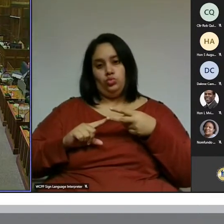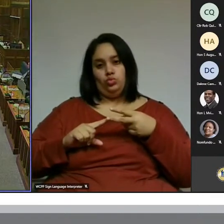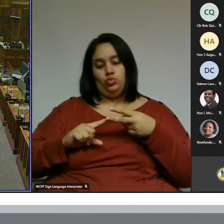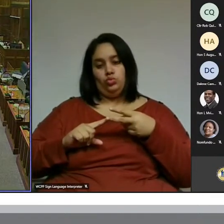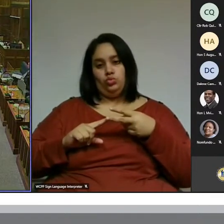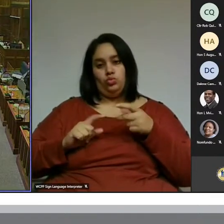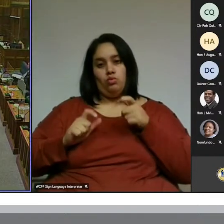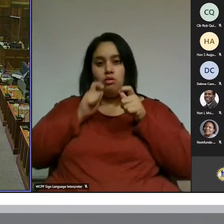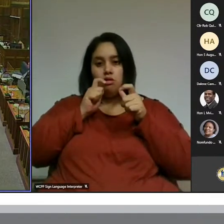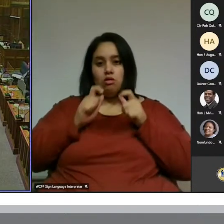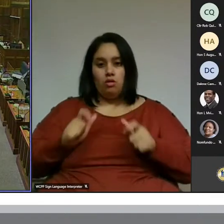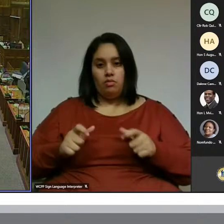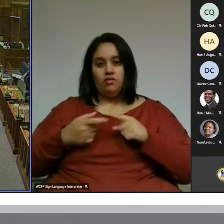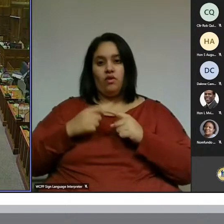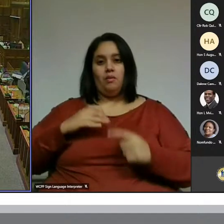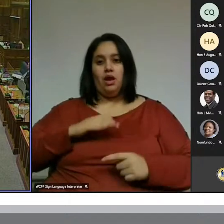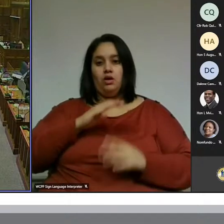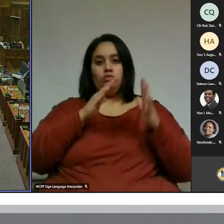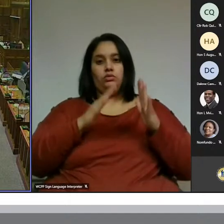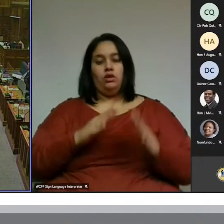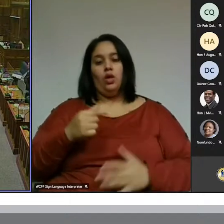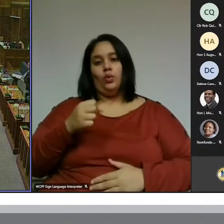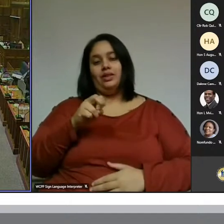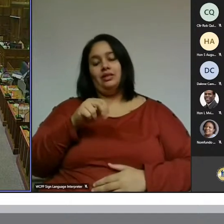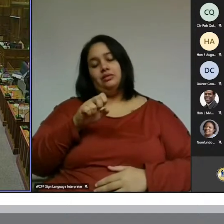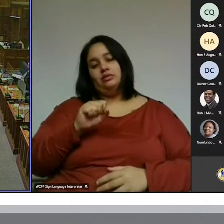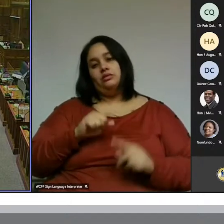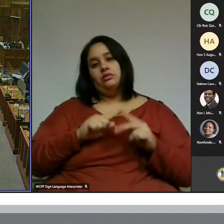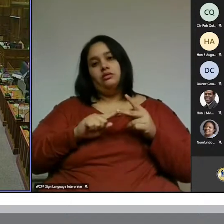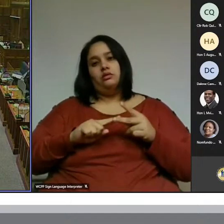inputs, and that of Councillor Quintus, and